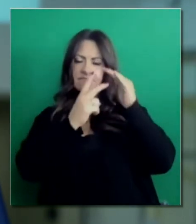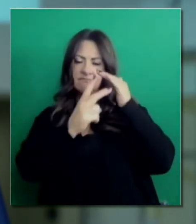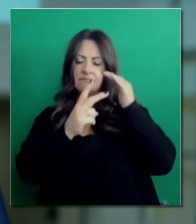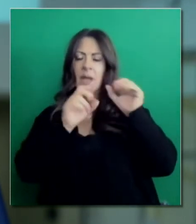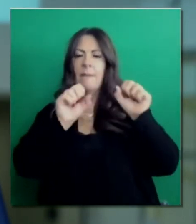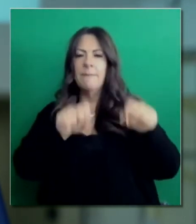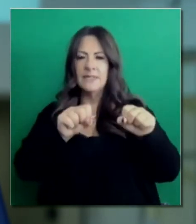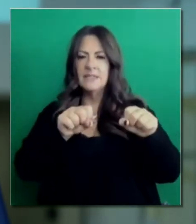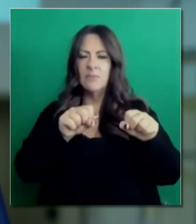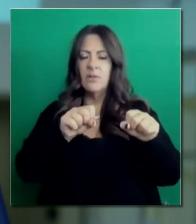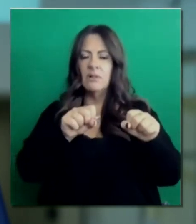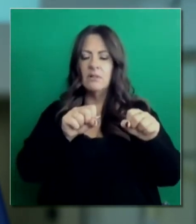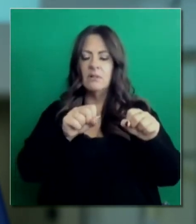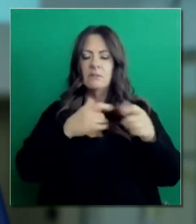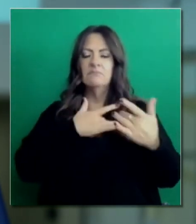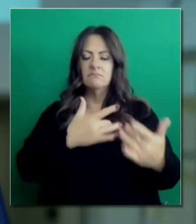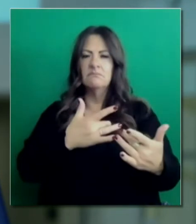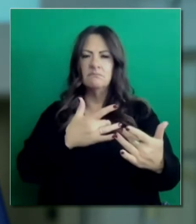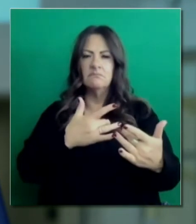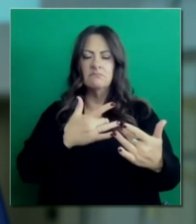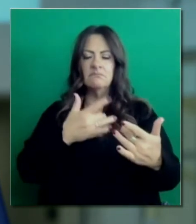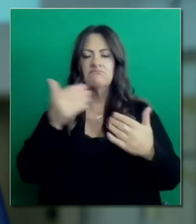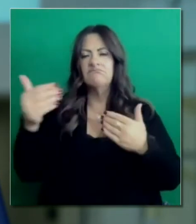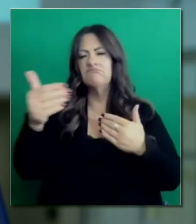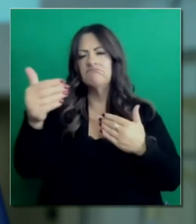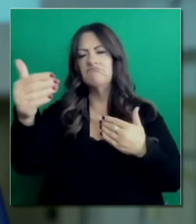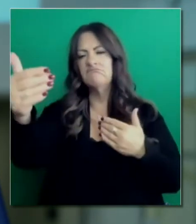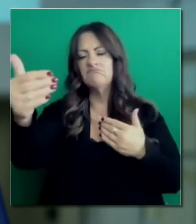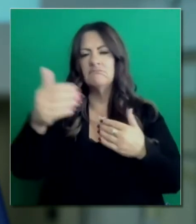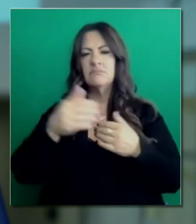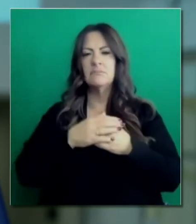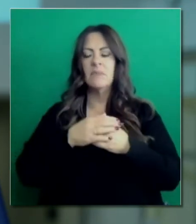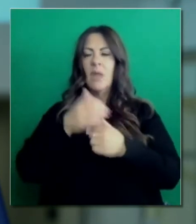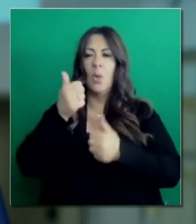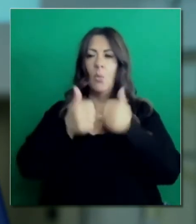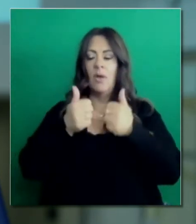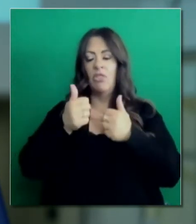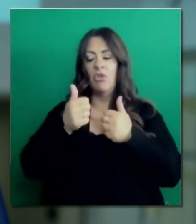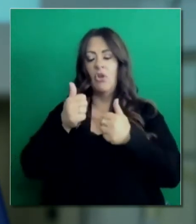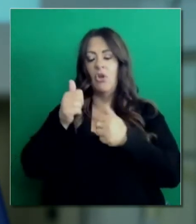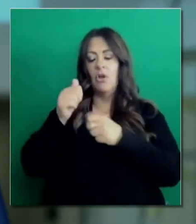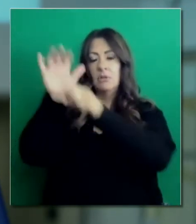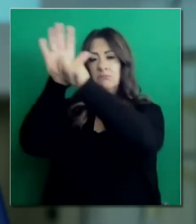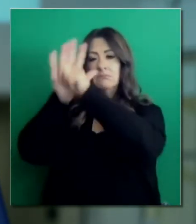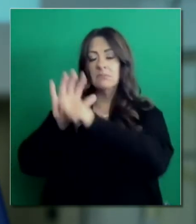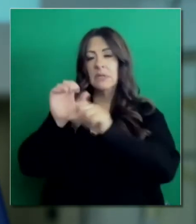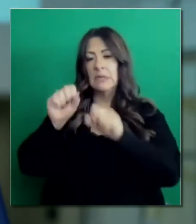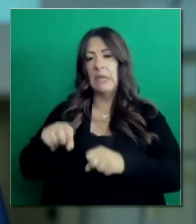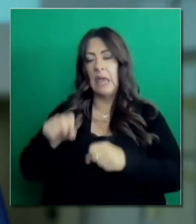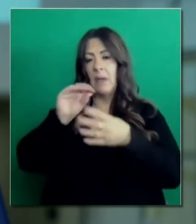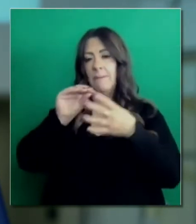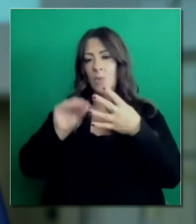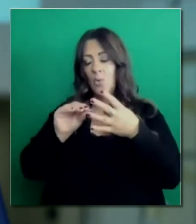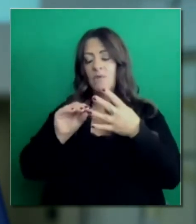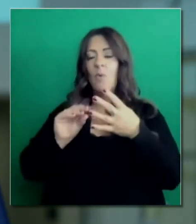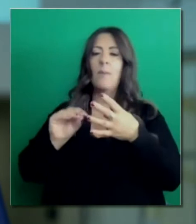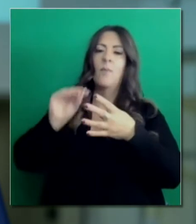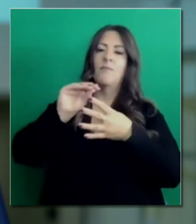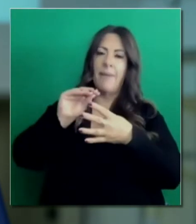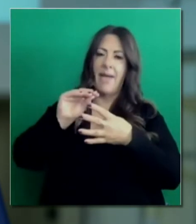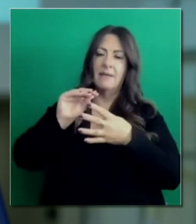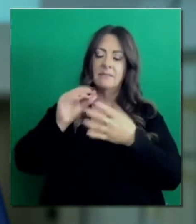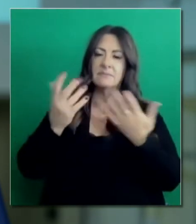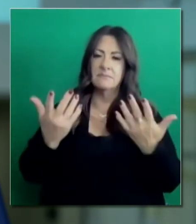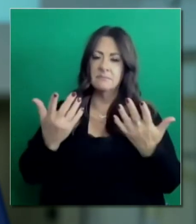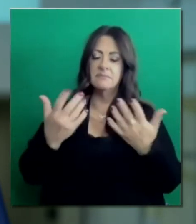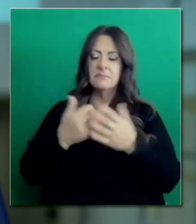hospitals down the road. But for the blueprint, using actual transmission rates, actual test positivity to evaluate